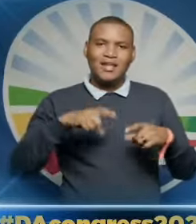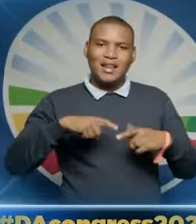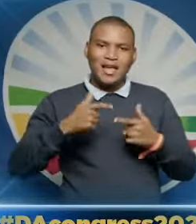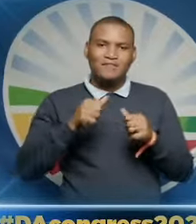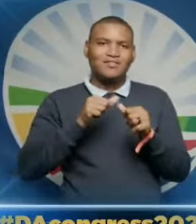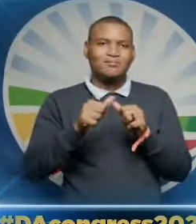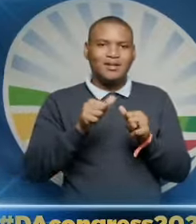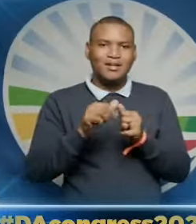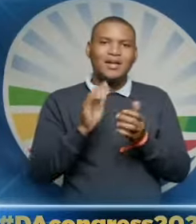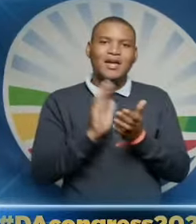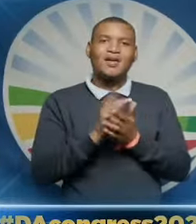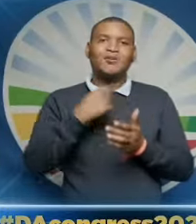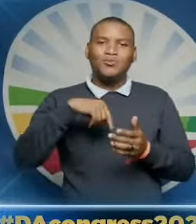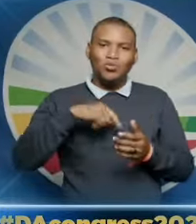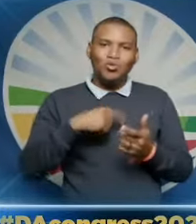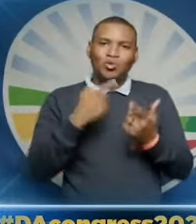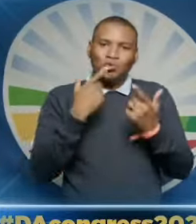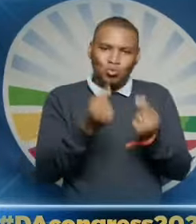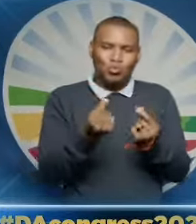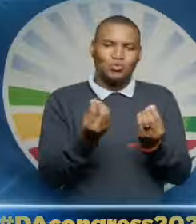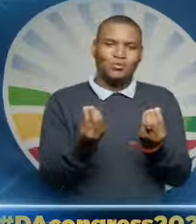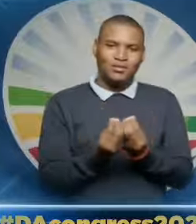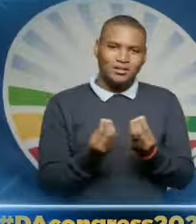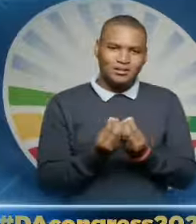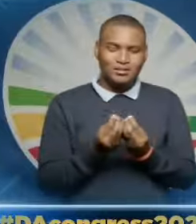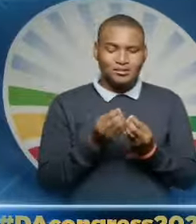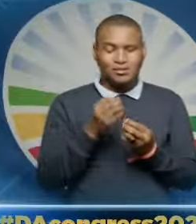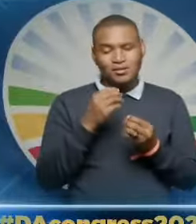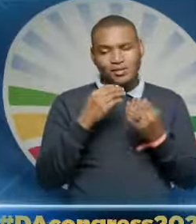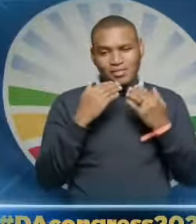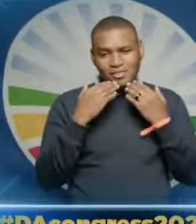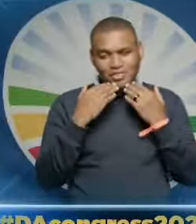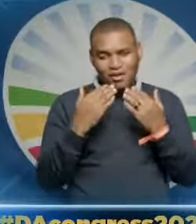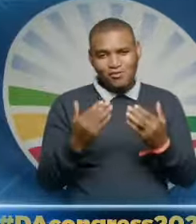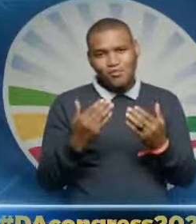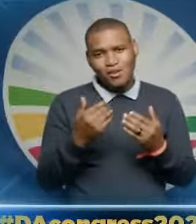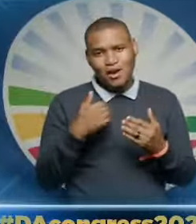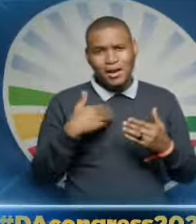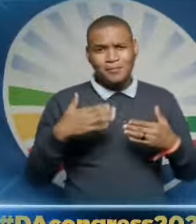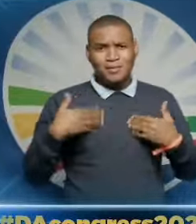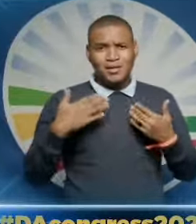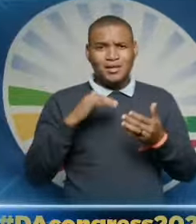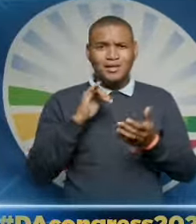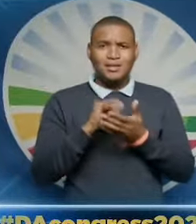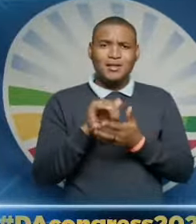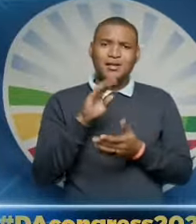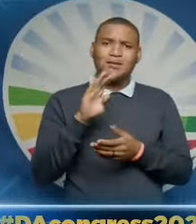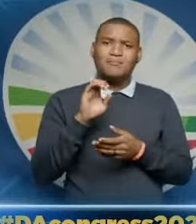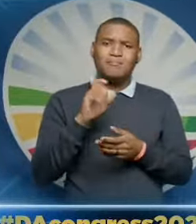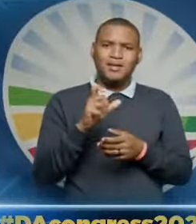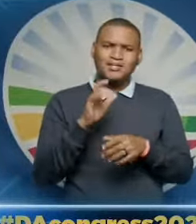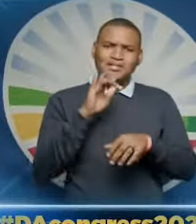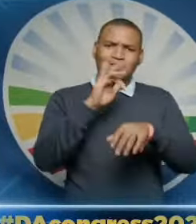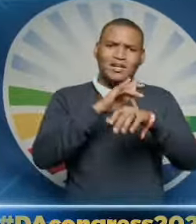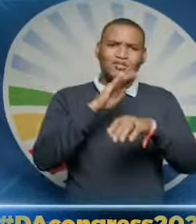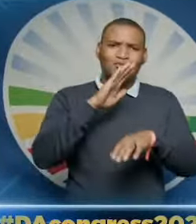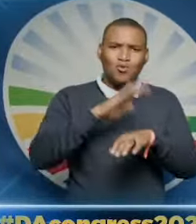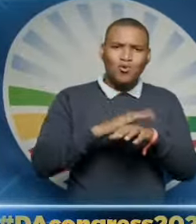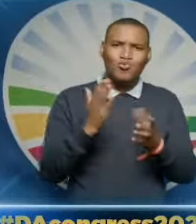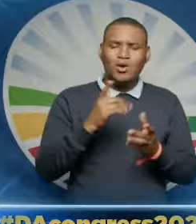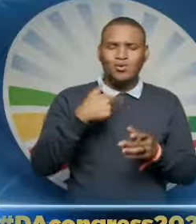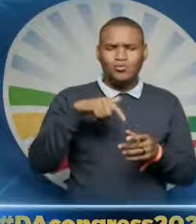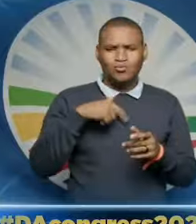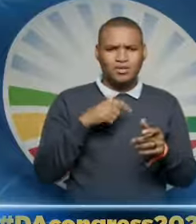is better and we get things done. No, thank you. I'm glad that Bax touched on where we